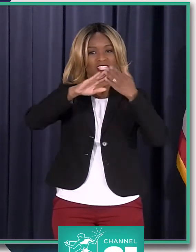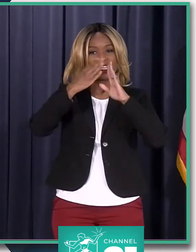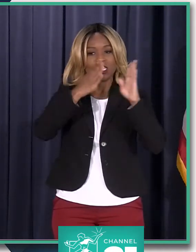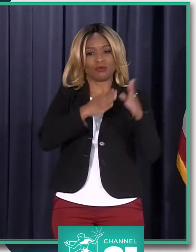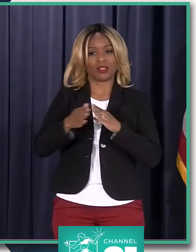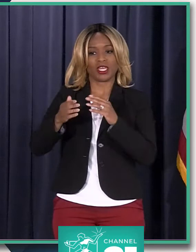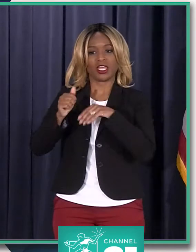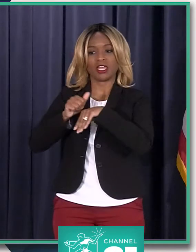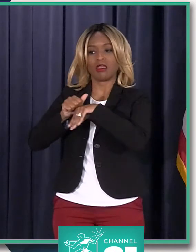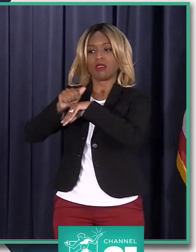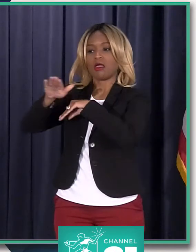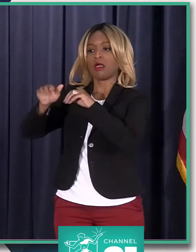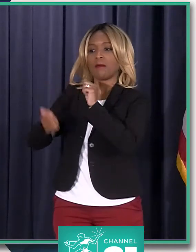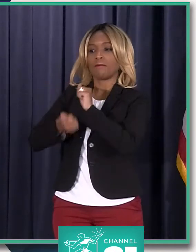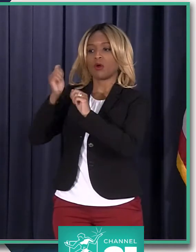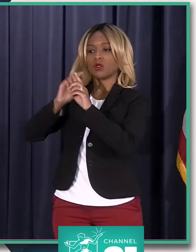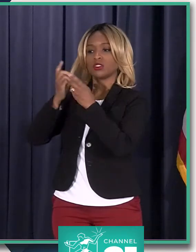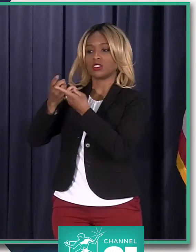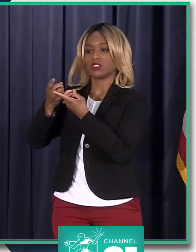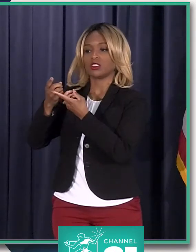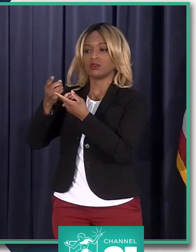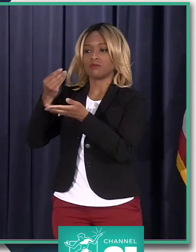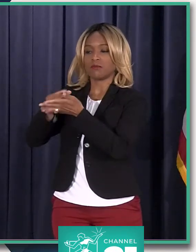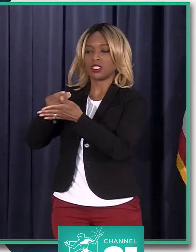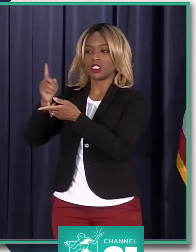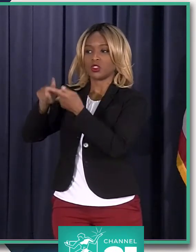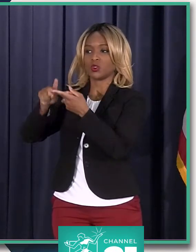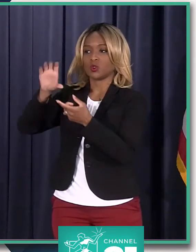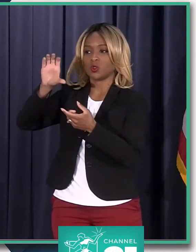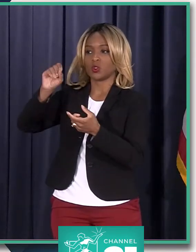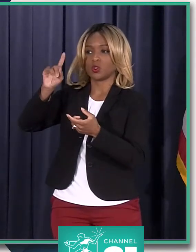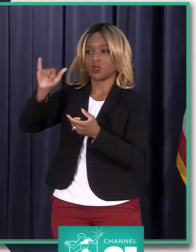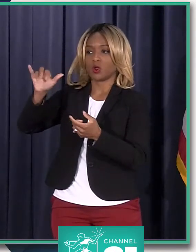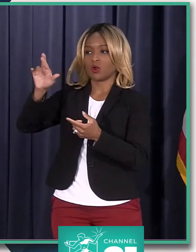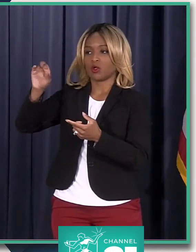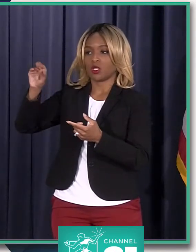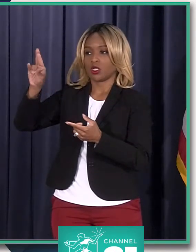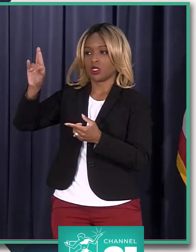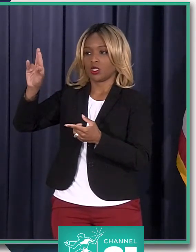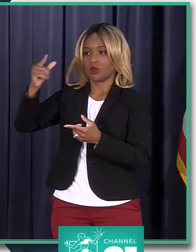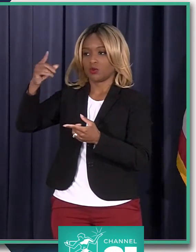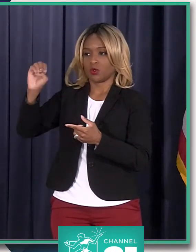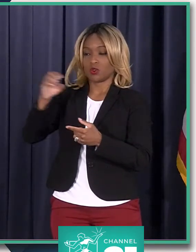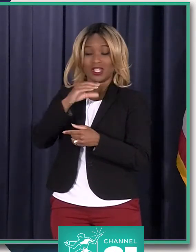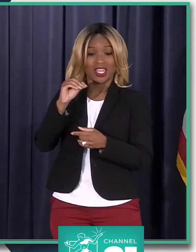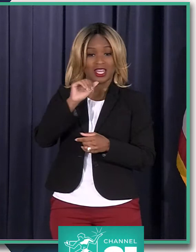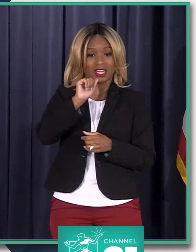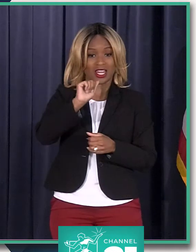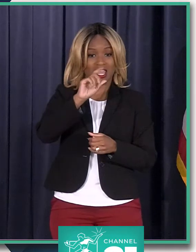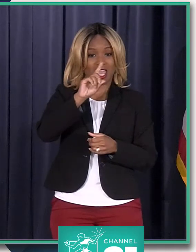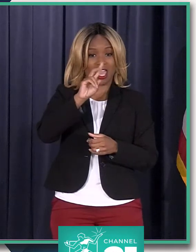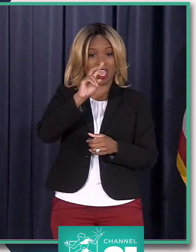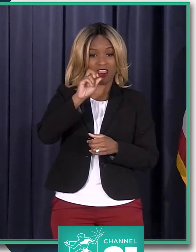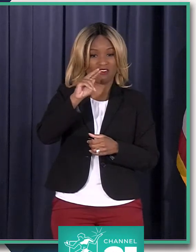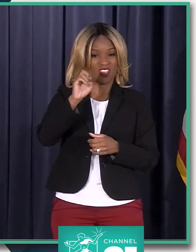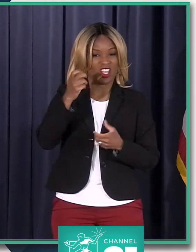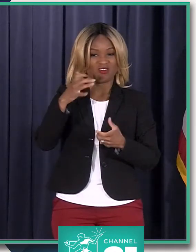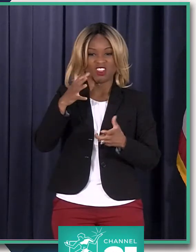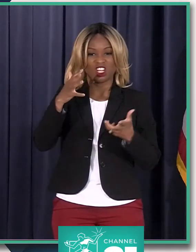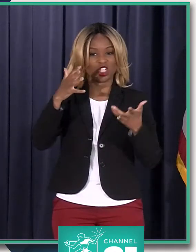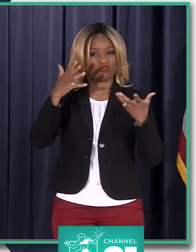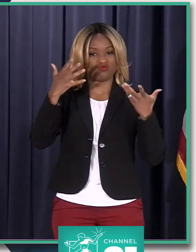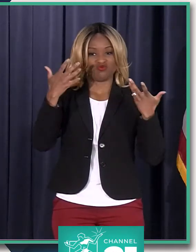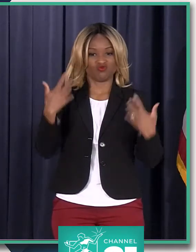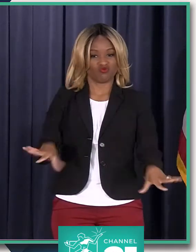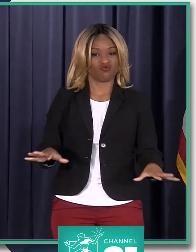of District 7 money over to Cody Rouge, and Advanced has dumped us. I have pictures of several dumping